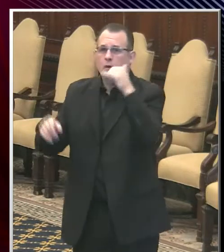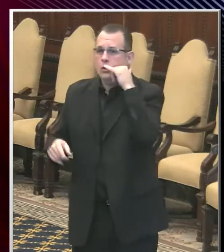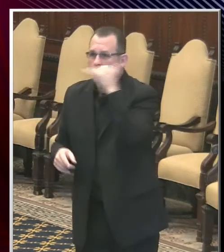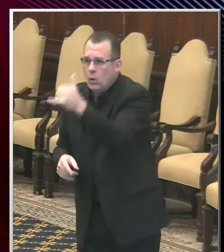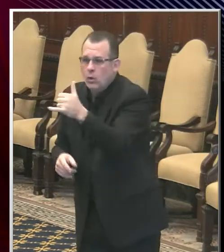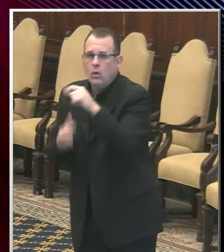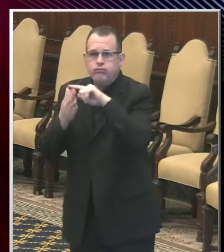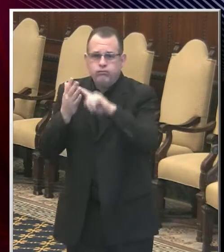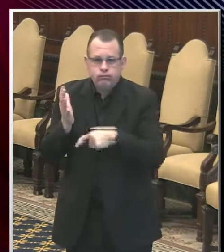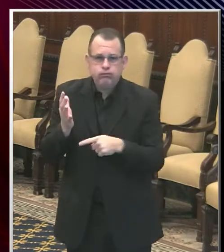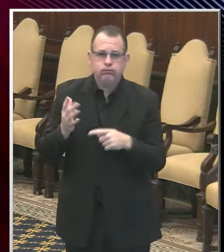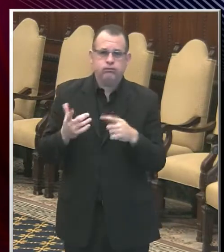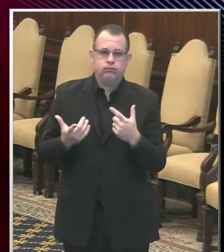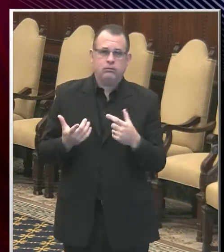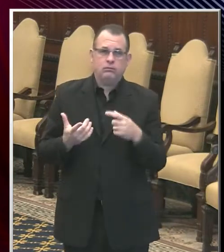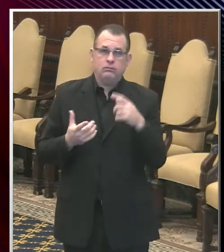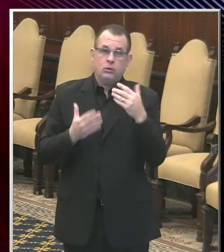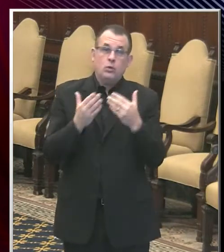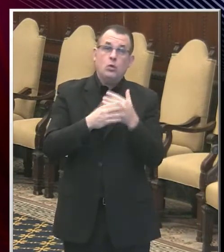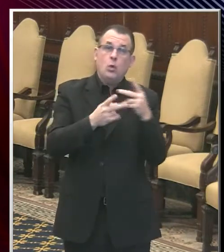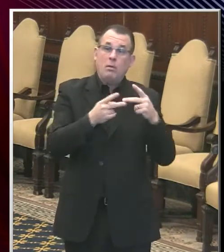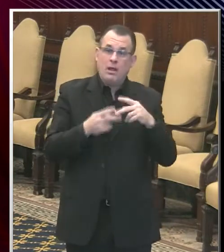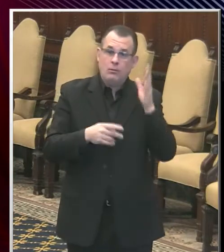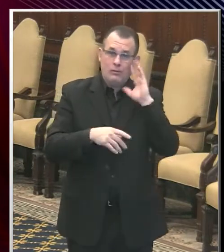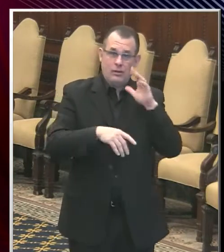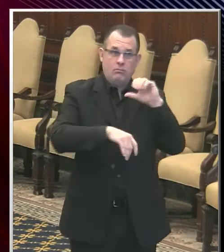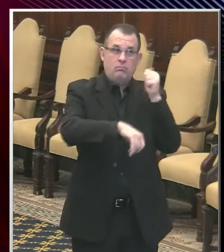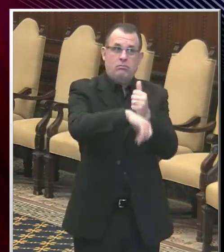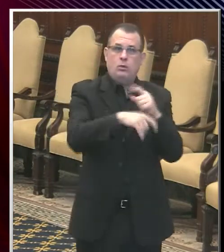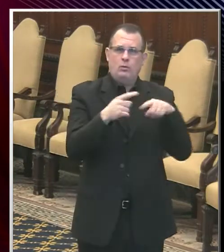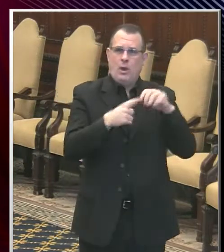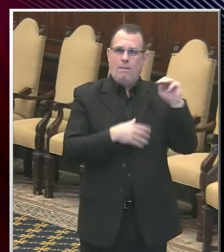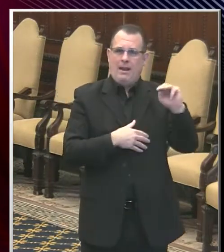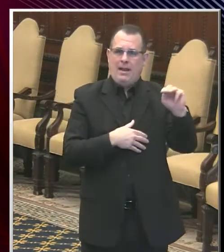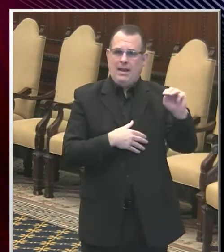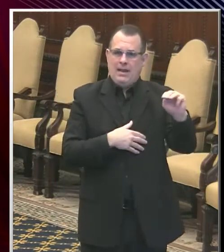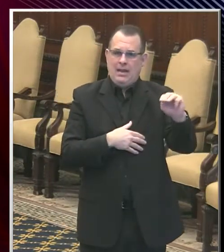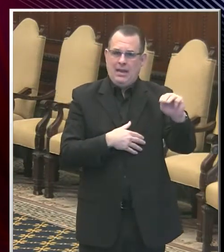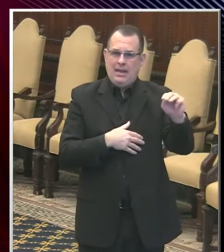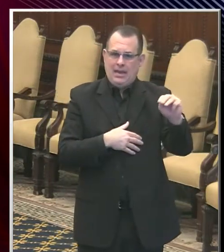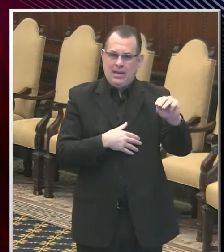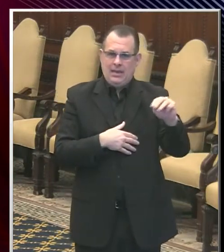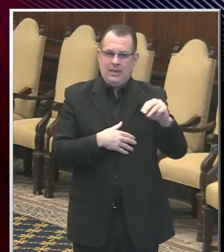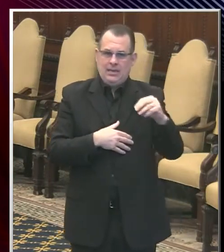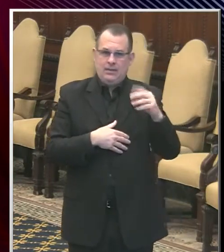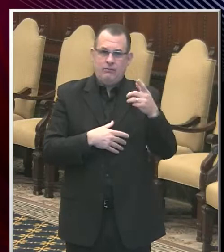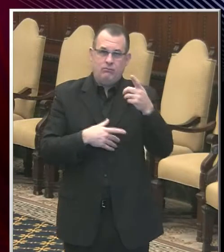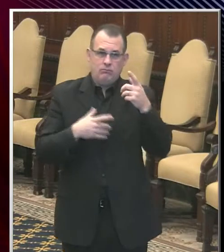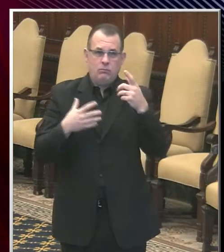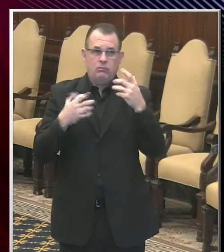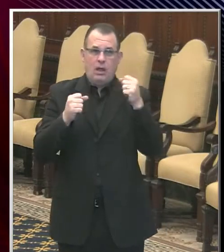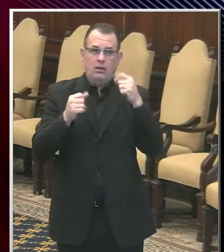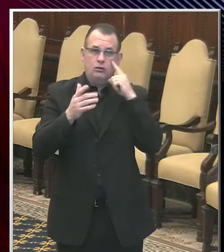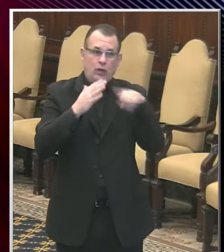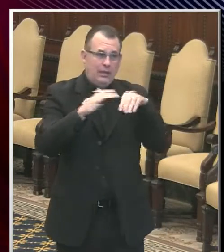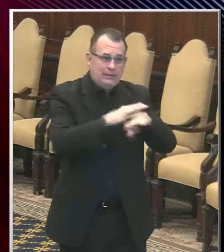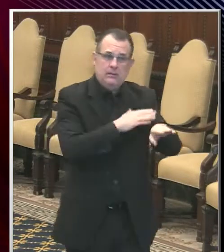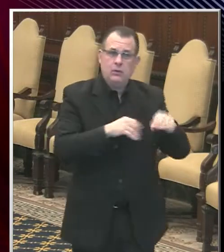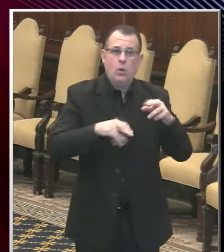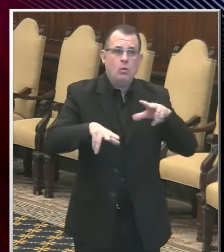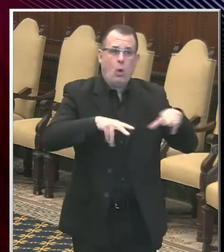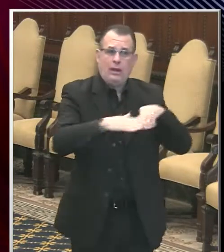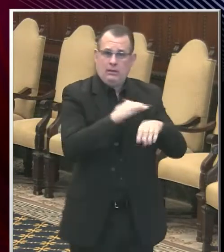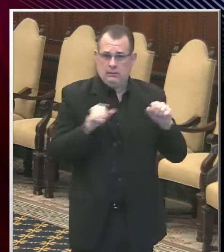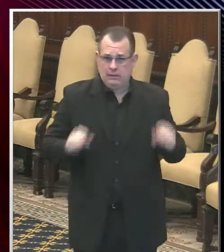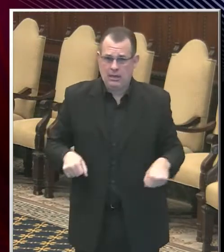Monday. This will be at Sayre Health Center. It's a drive-up and walk-up site at 5800 Walnut. It's by appointments